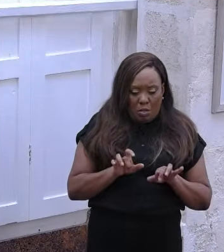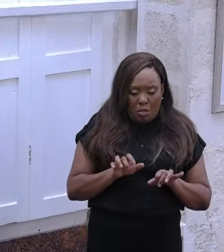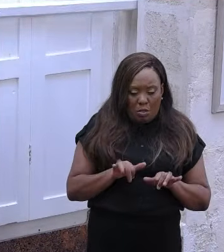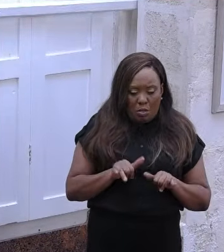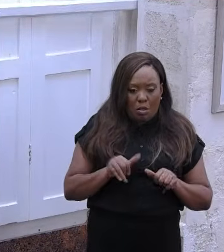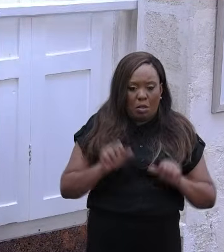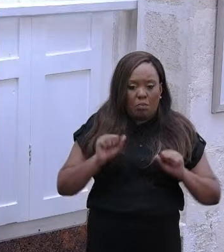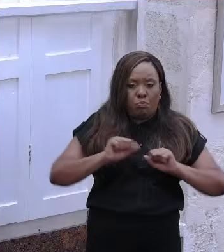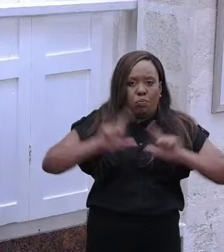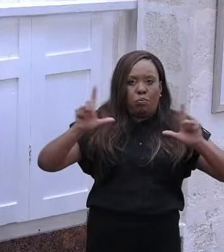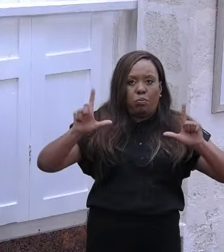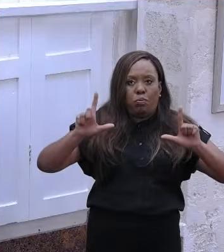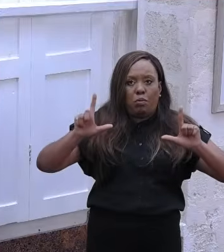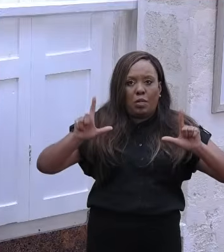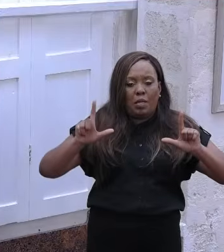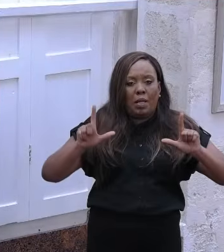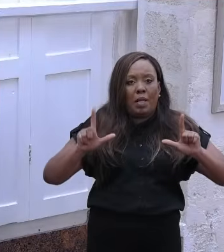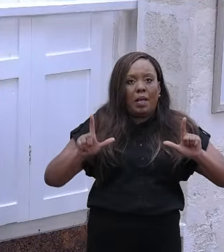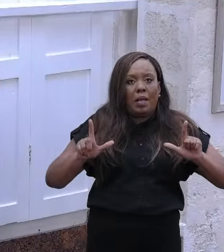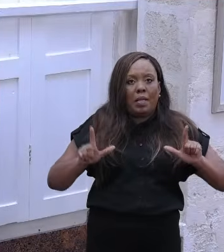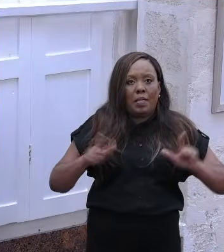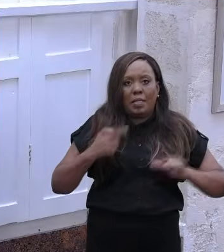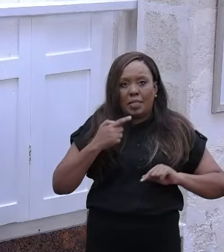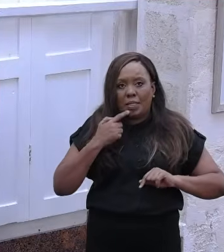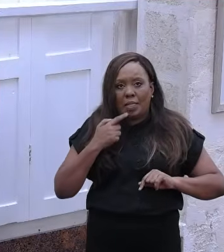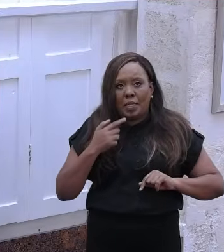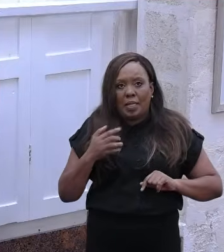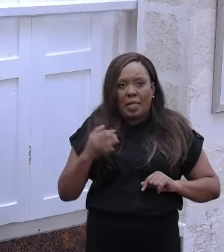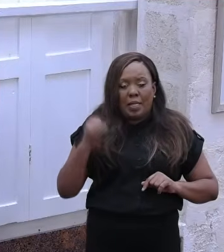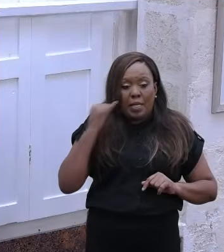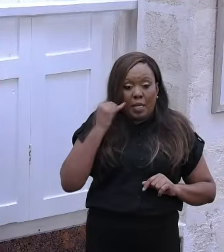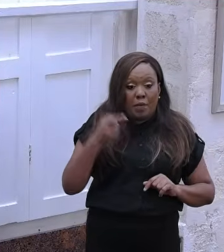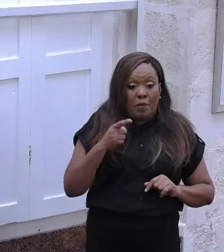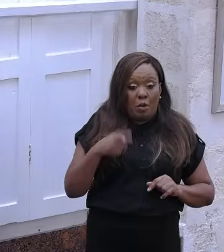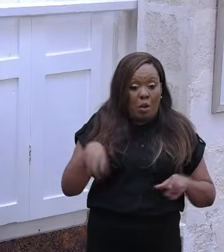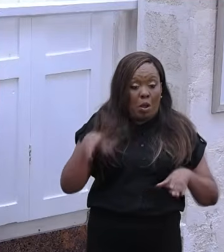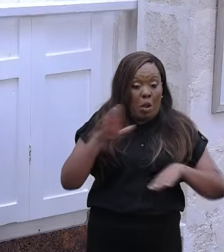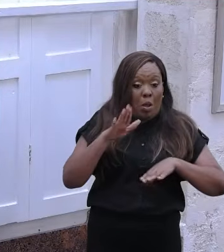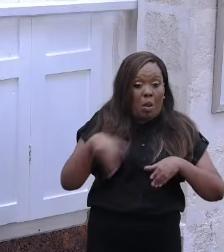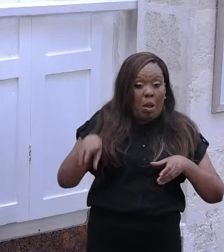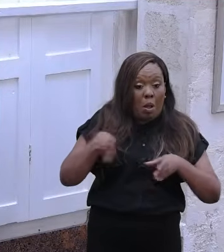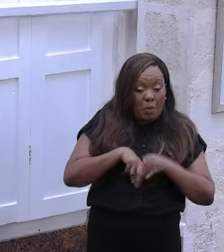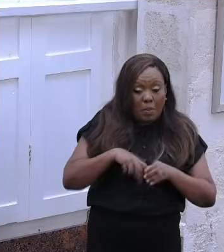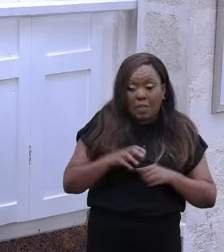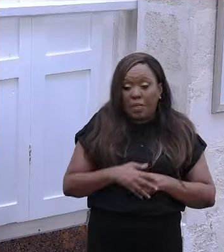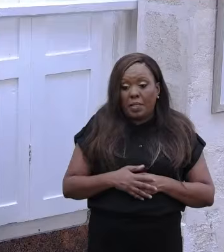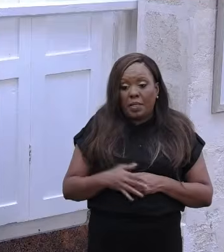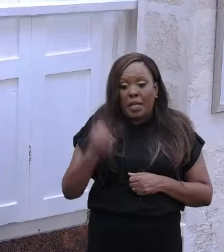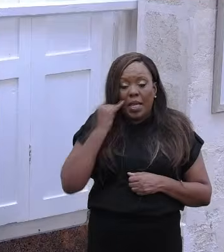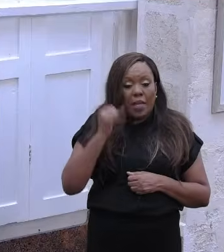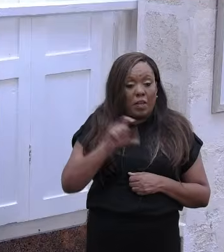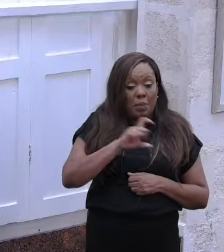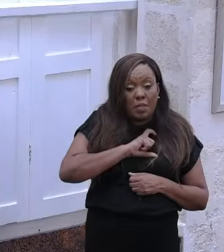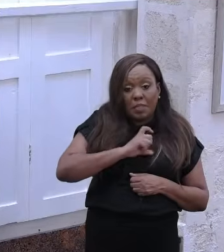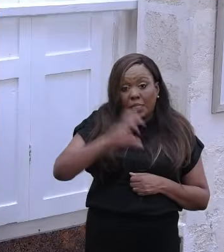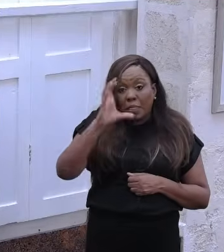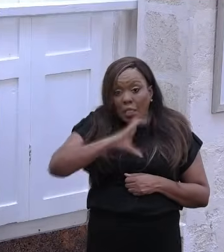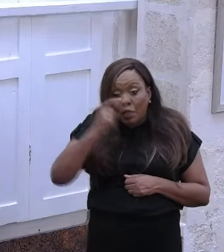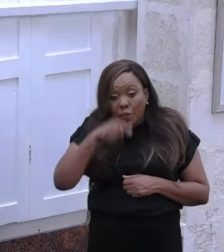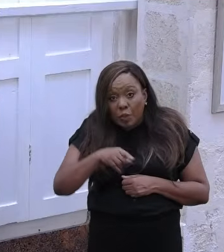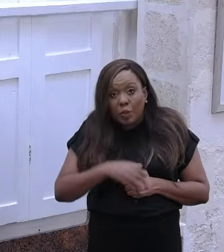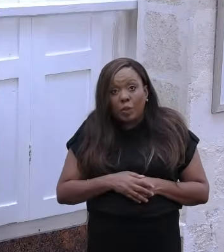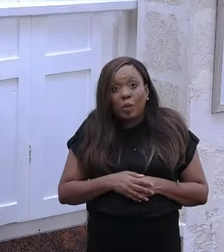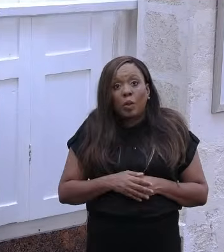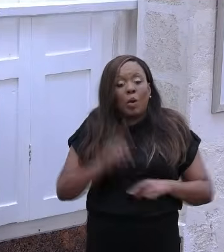can quickly identify if you're on a plane, if you are a person of interest, if you're a person that somebody wants somewhere. So by the time